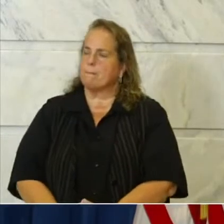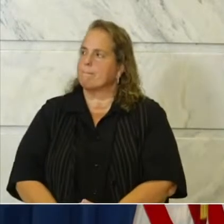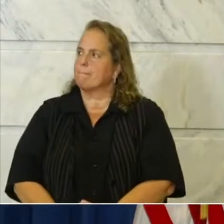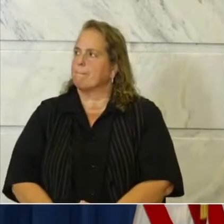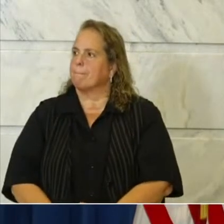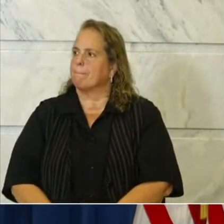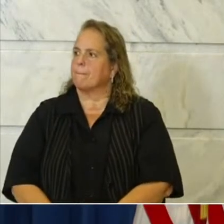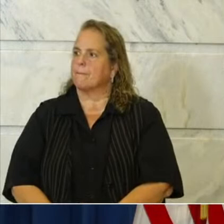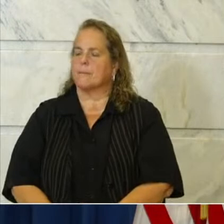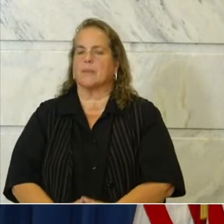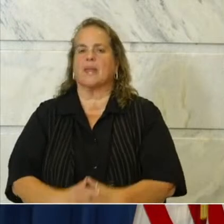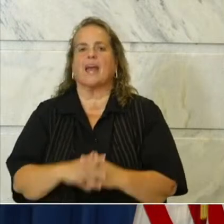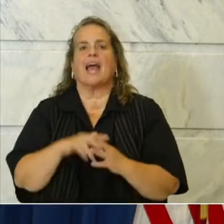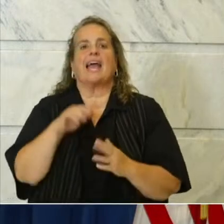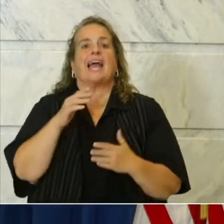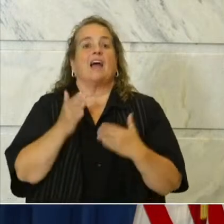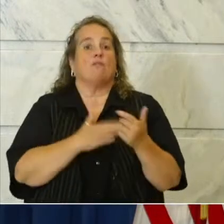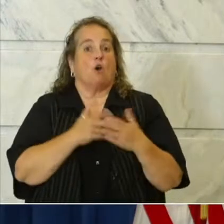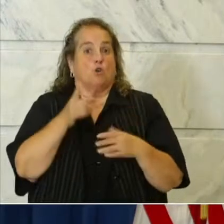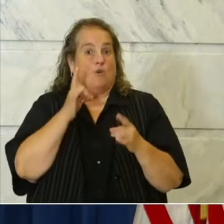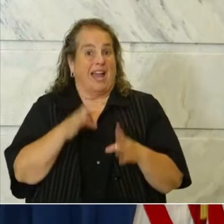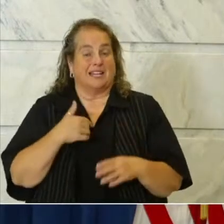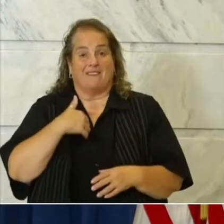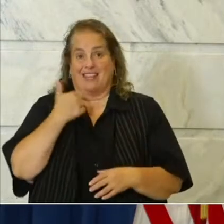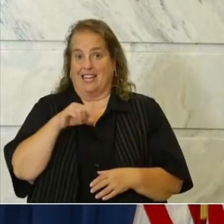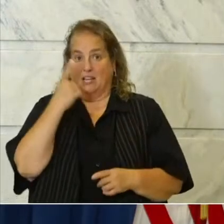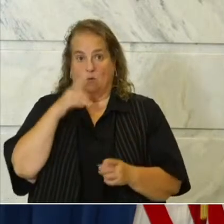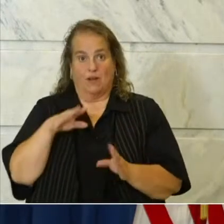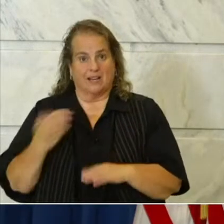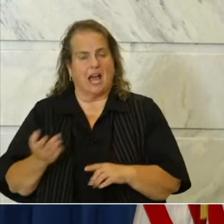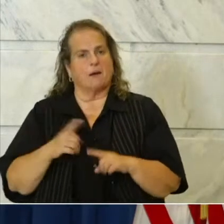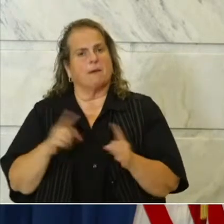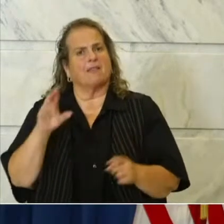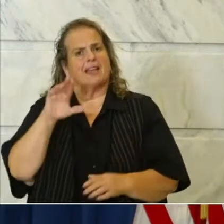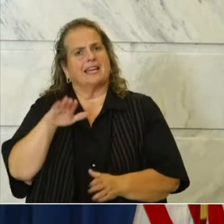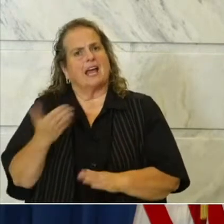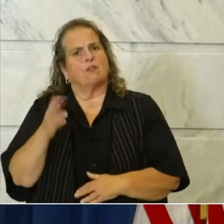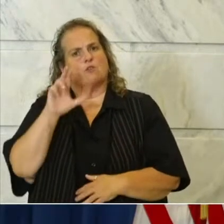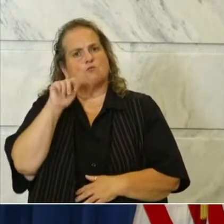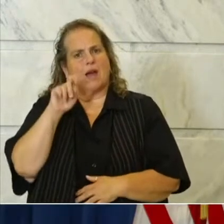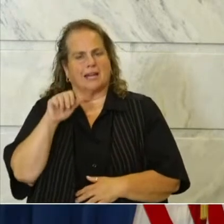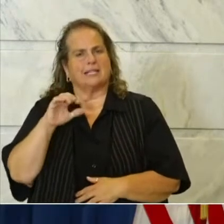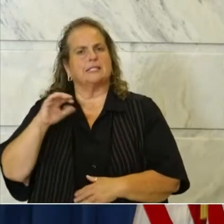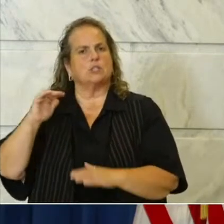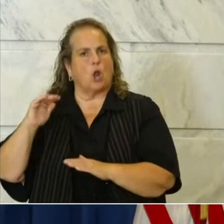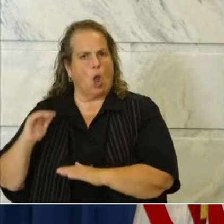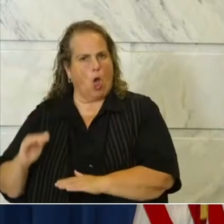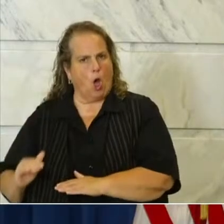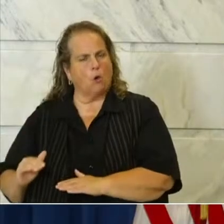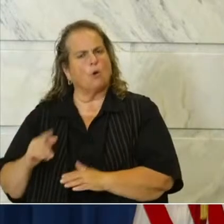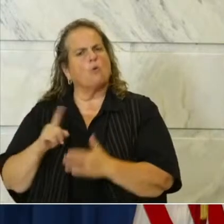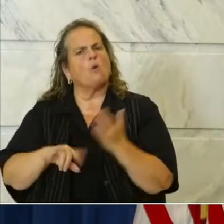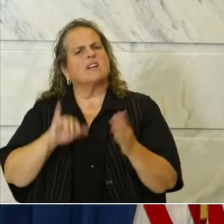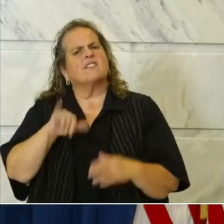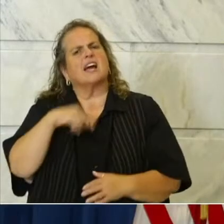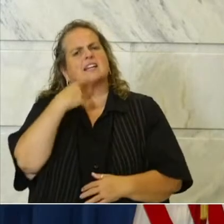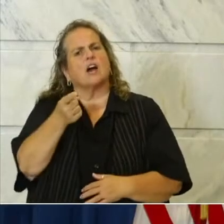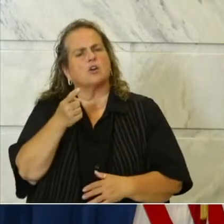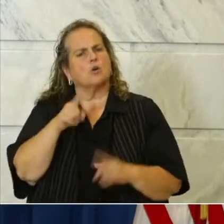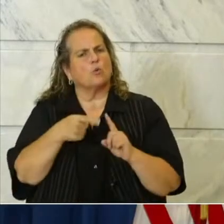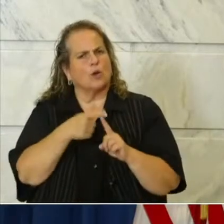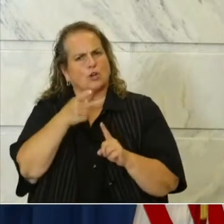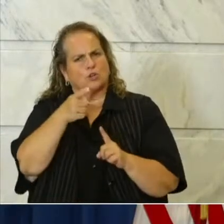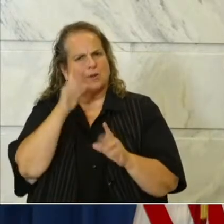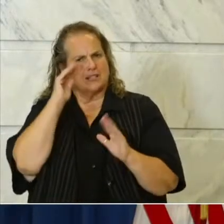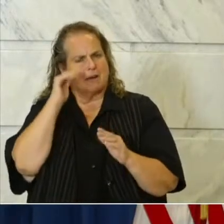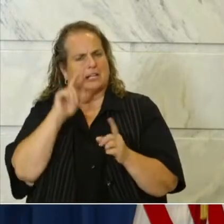death rate remains fairly low. What does that tell you, and when do you expect it to change? What do you expect to see in the future at